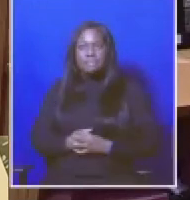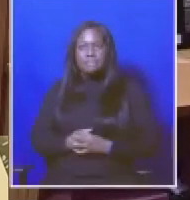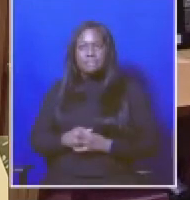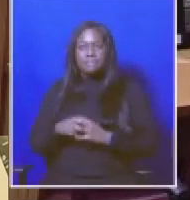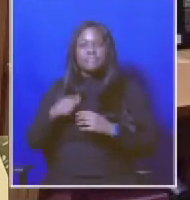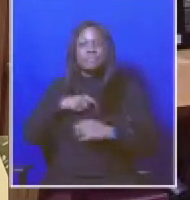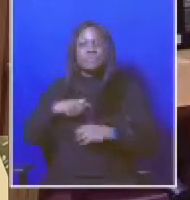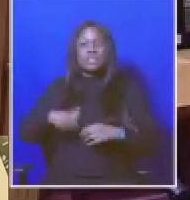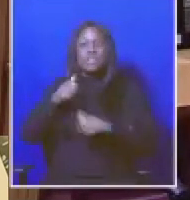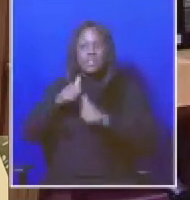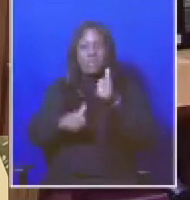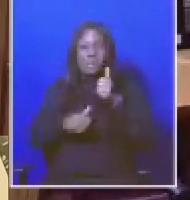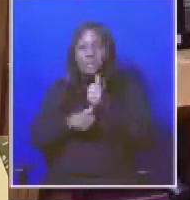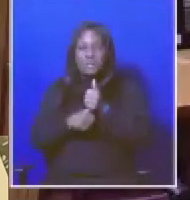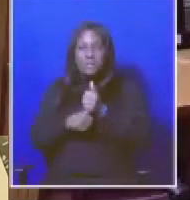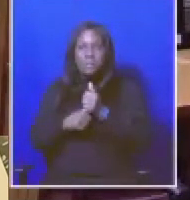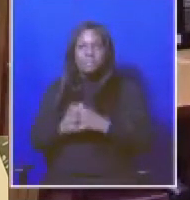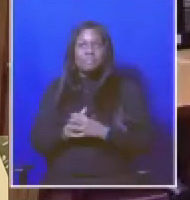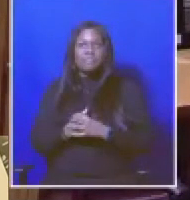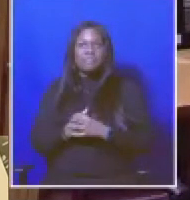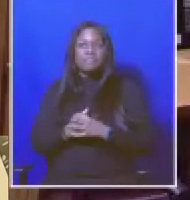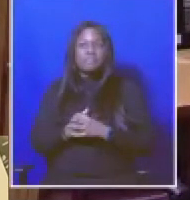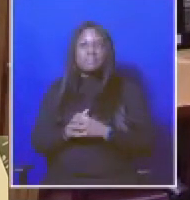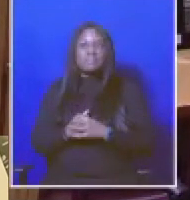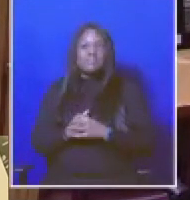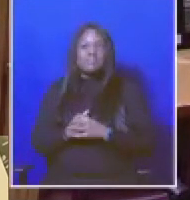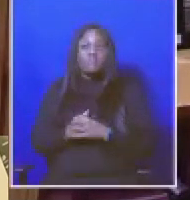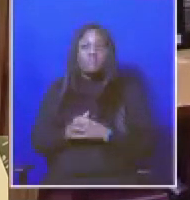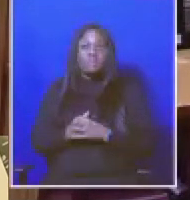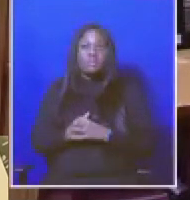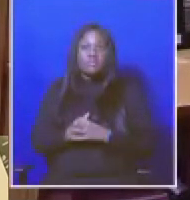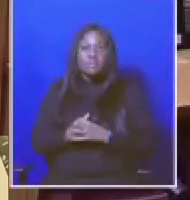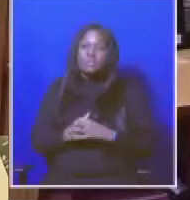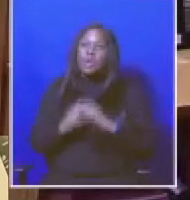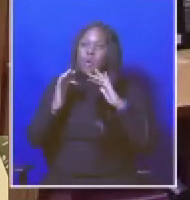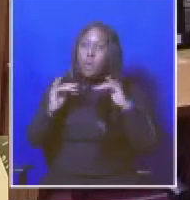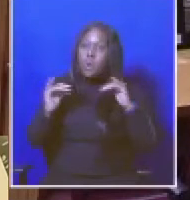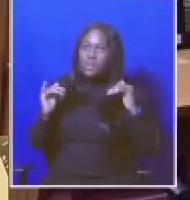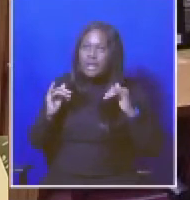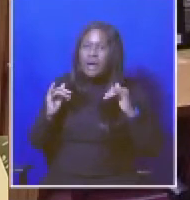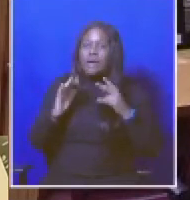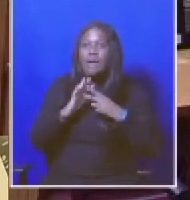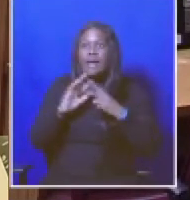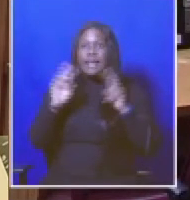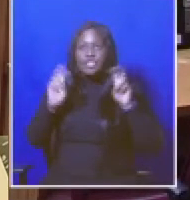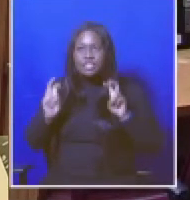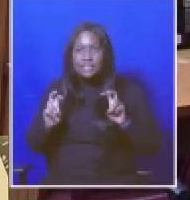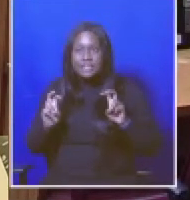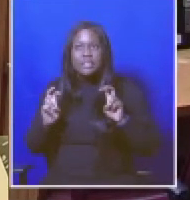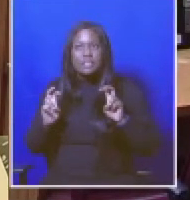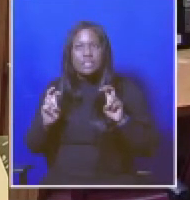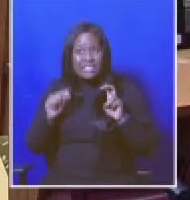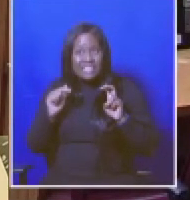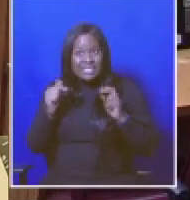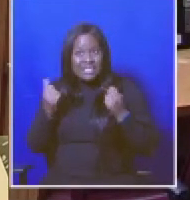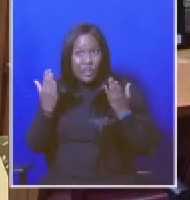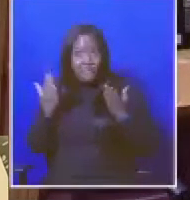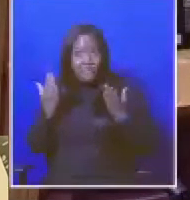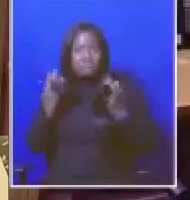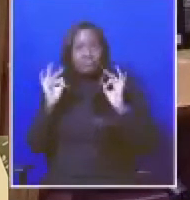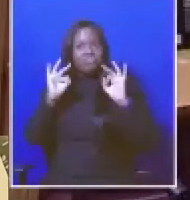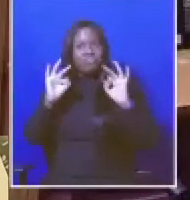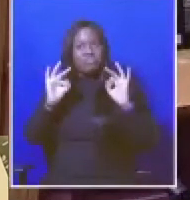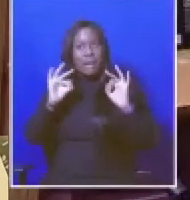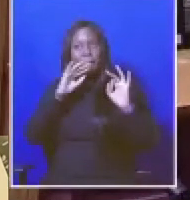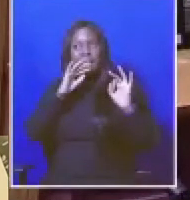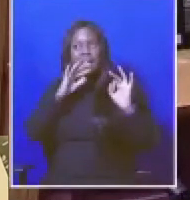President, the delivery of quality and reliable services to communities is directly linked to the quality